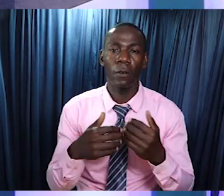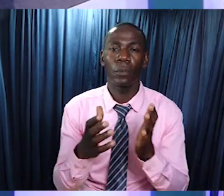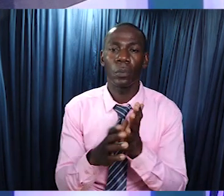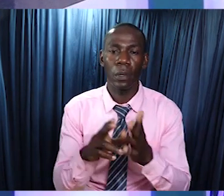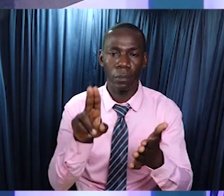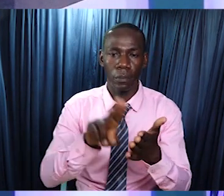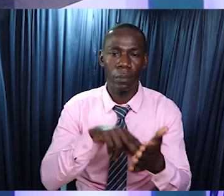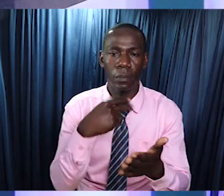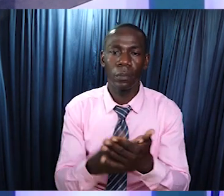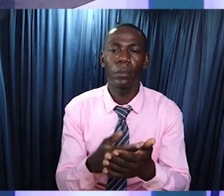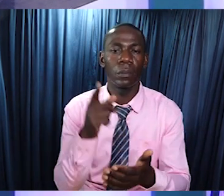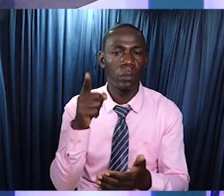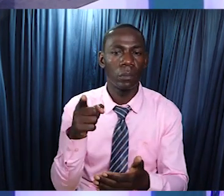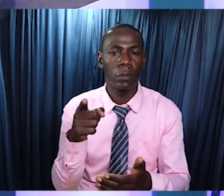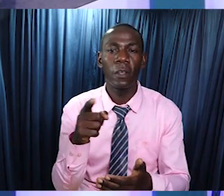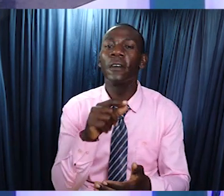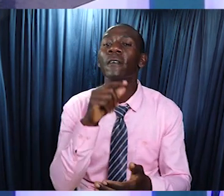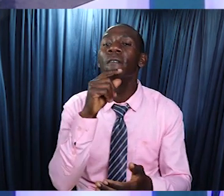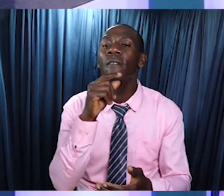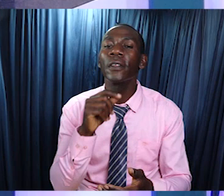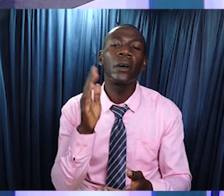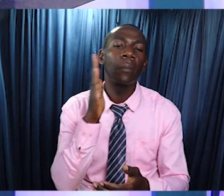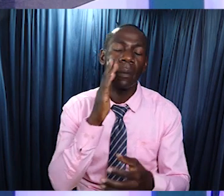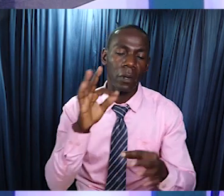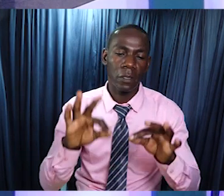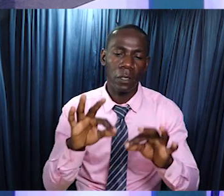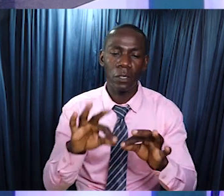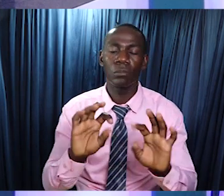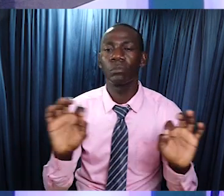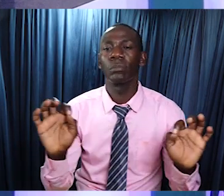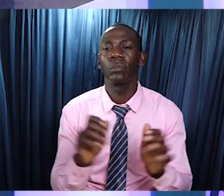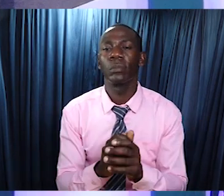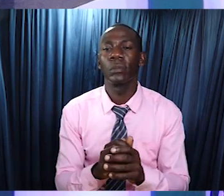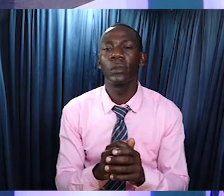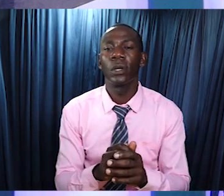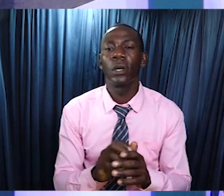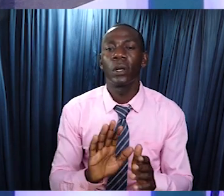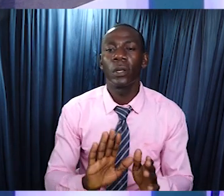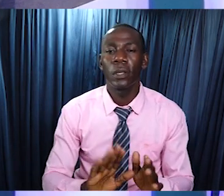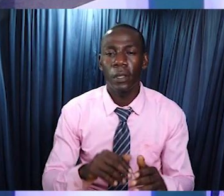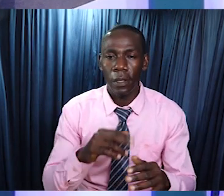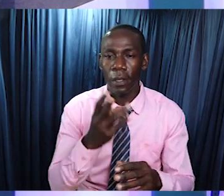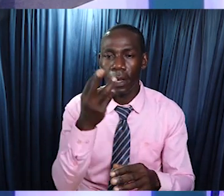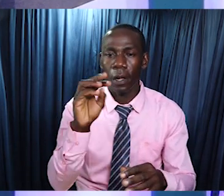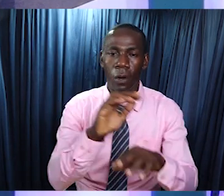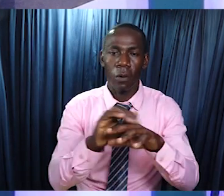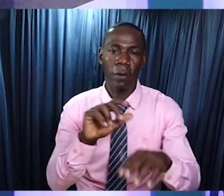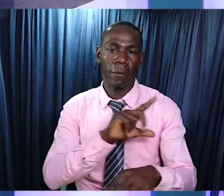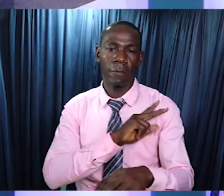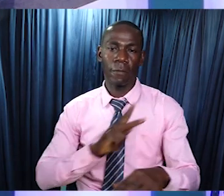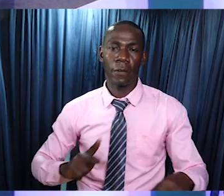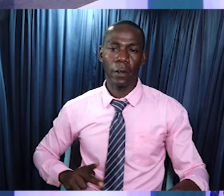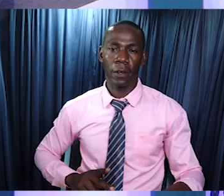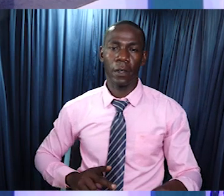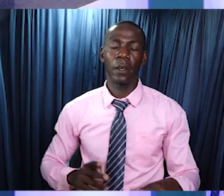Tomorrow you'll be defeated in life. Baba hahukumiwi, mama hahukumiwi. Parents can't be judged. Hawa wanaitwa wafalme hapa chini ya jua. They are called kings and queens